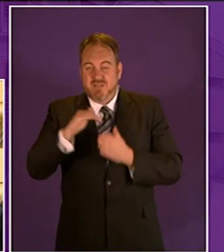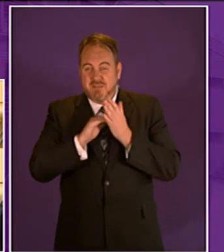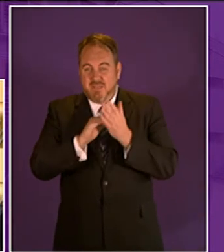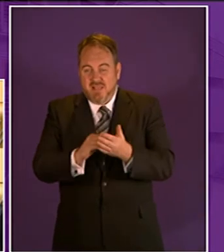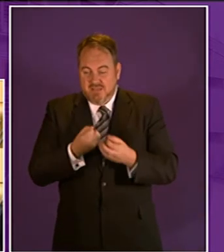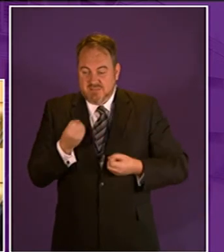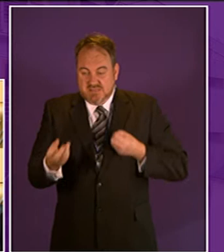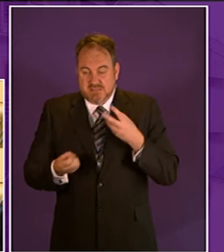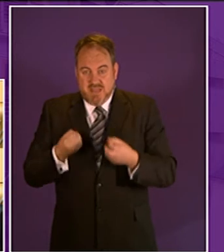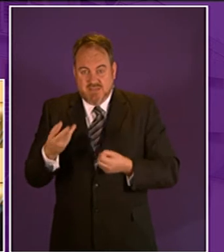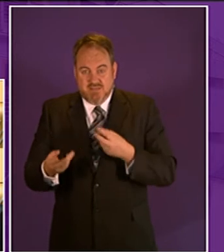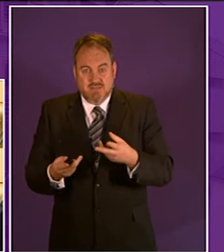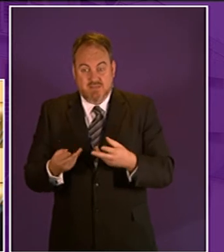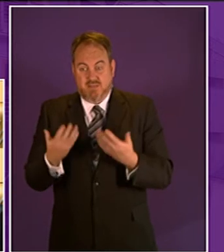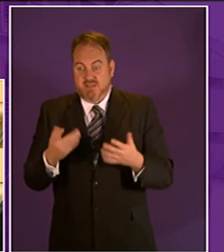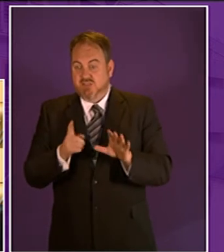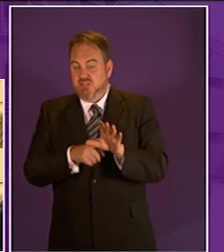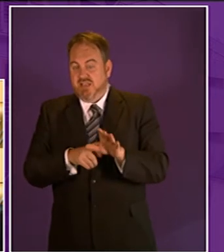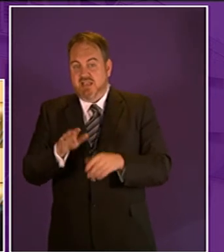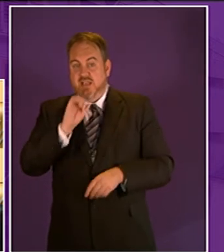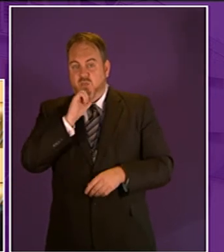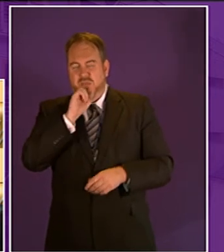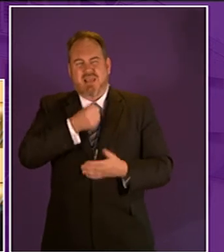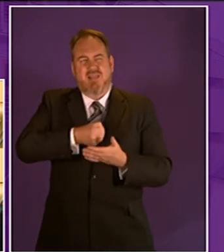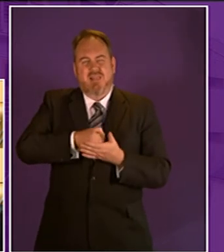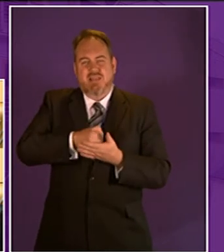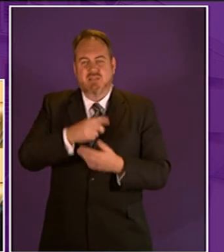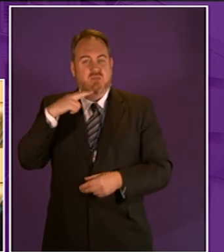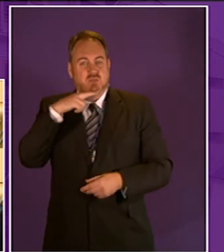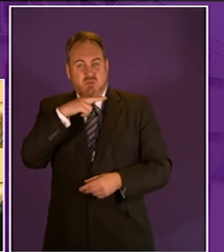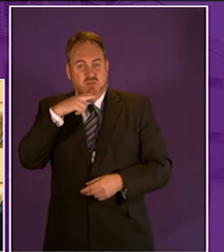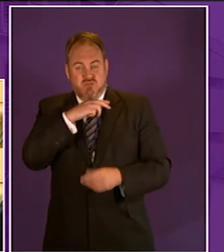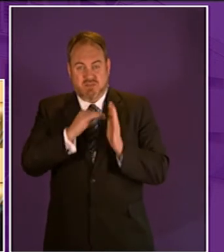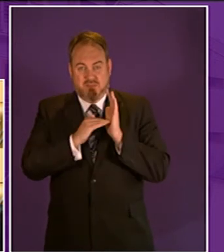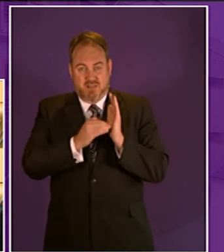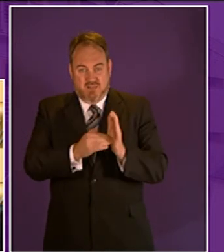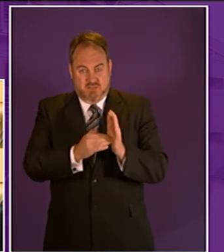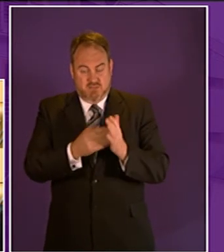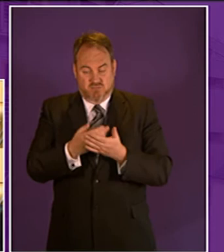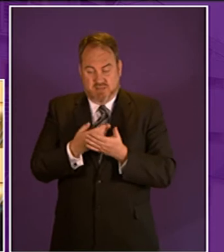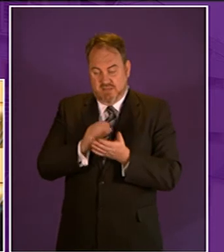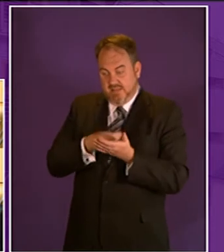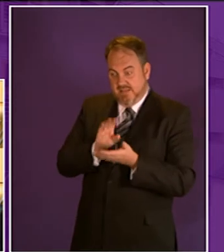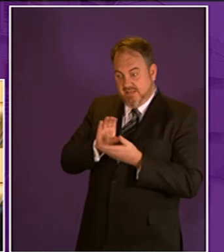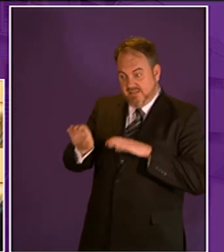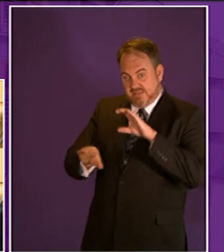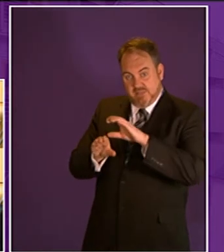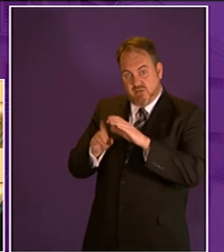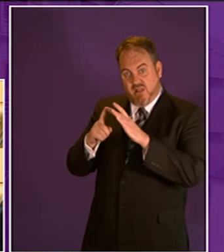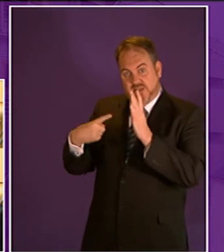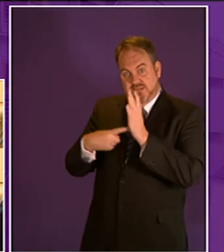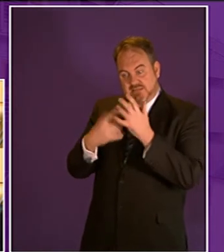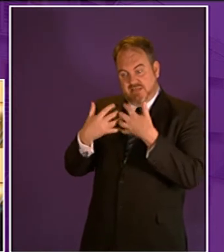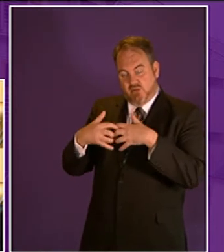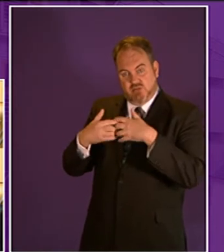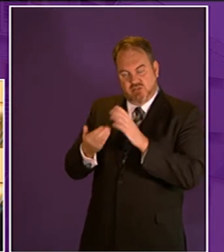year is set to be at least £200 million. In fact, over the last 2 years, the investment in IT has actually gone